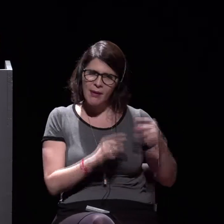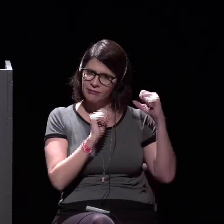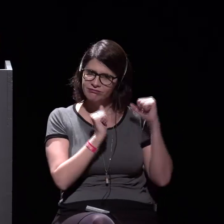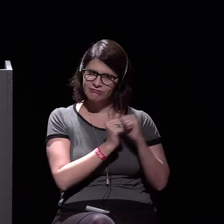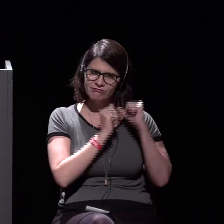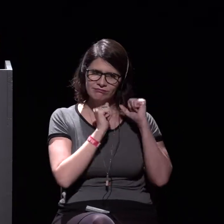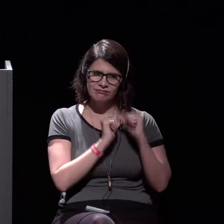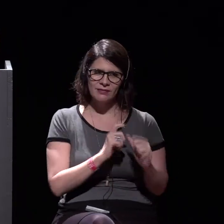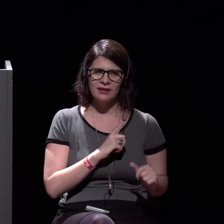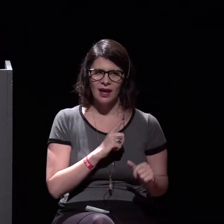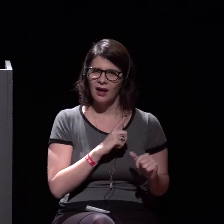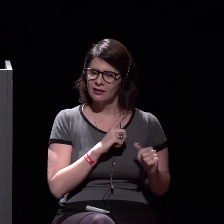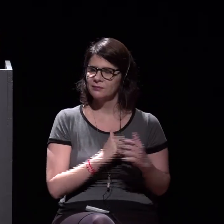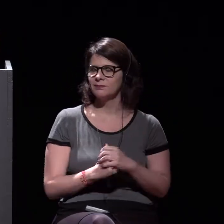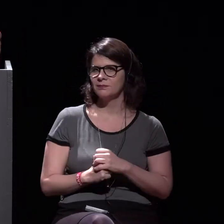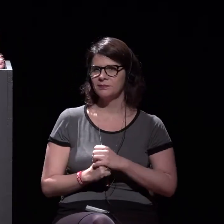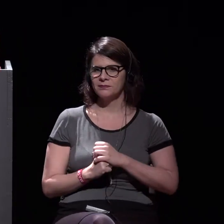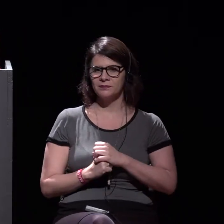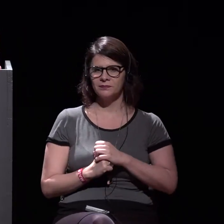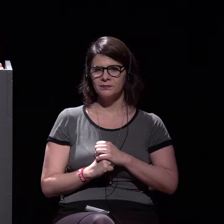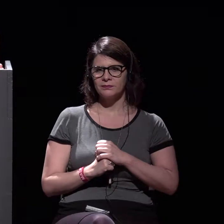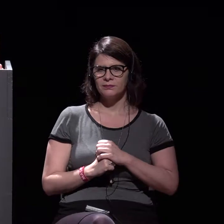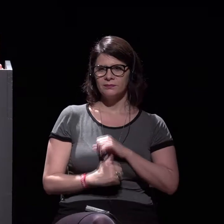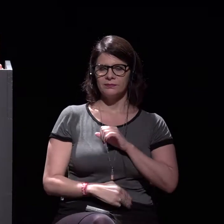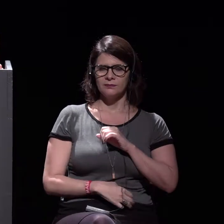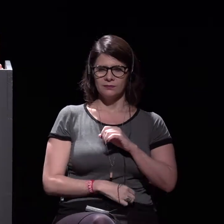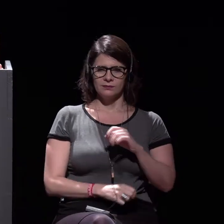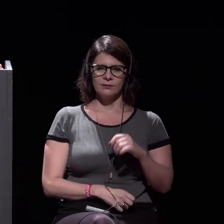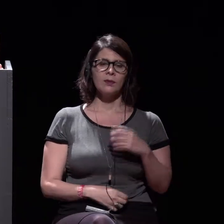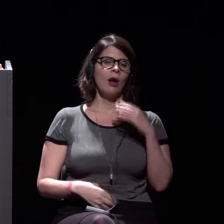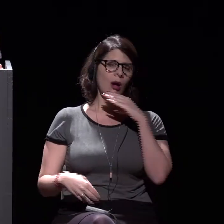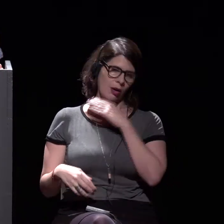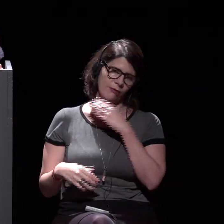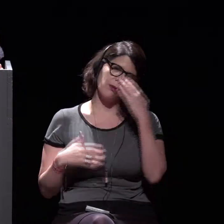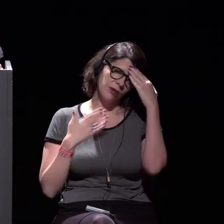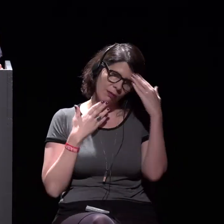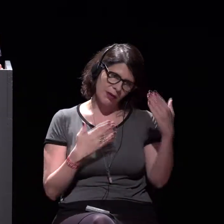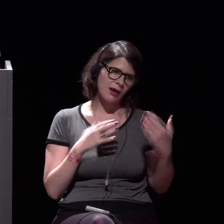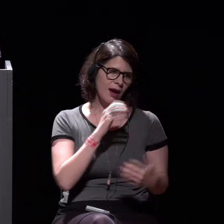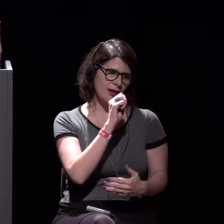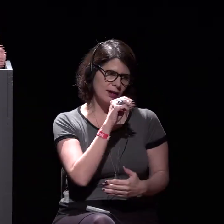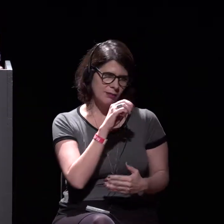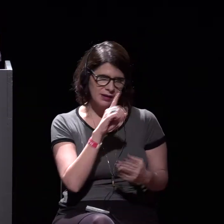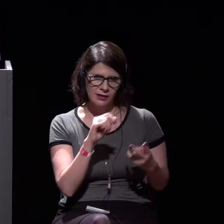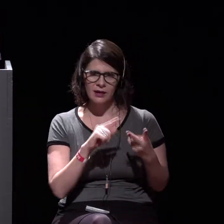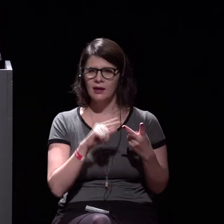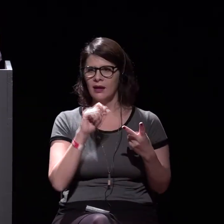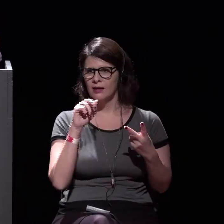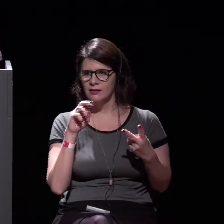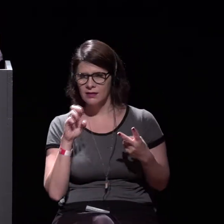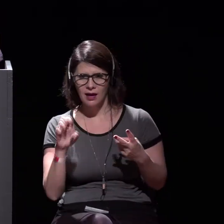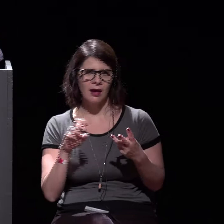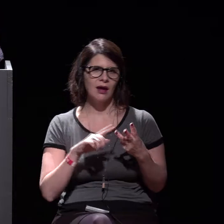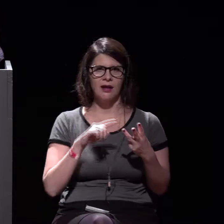of our papers. And certainly thank you to Andre, to Amanda, and to Natalia, and everyone else at MASP